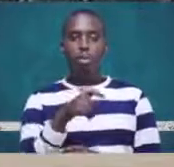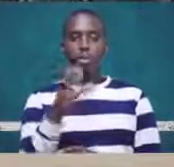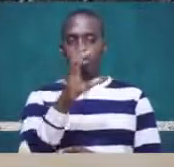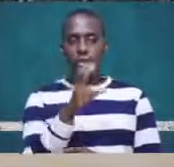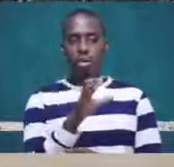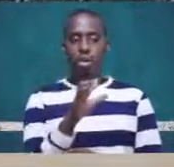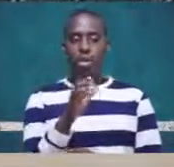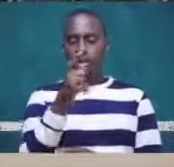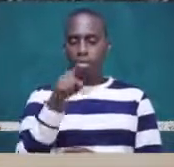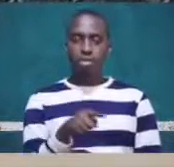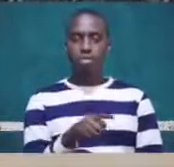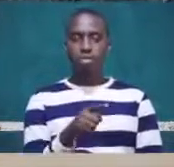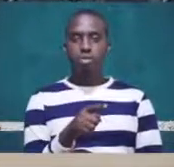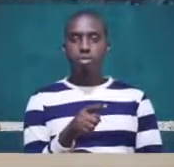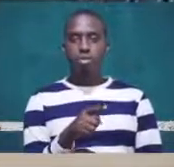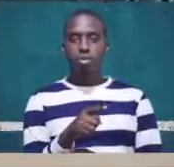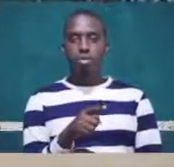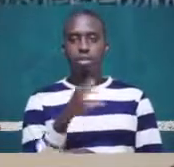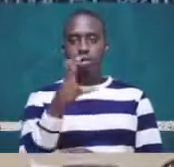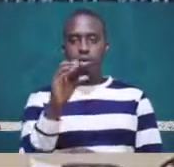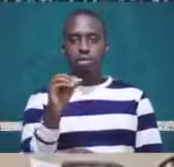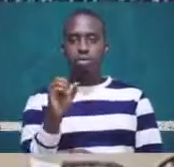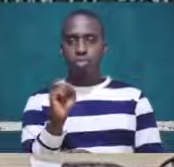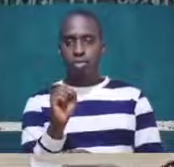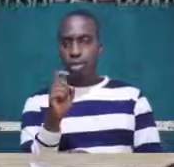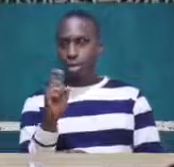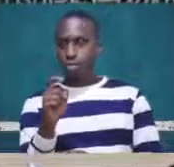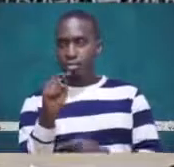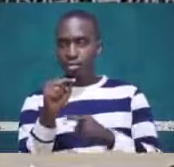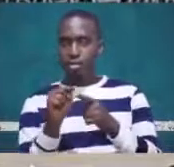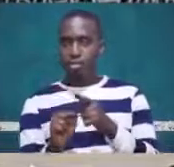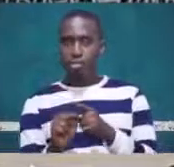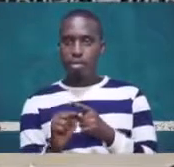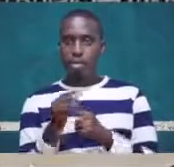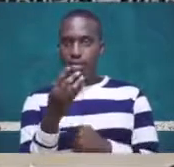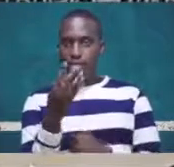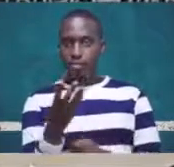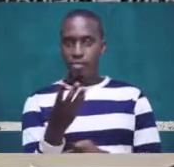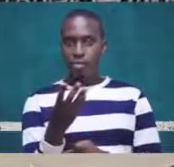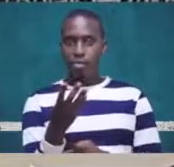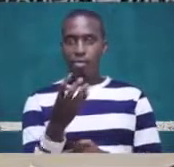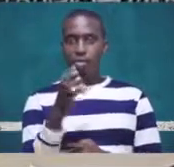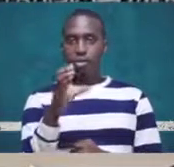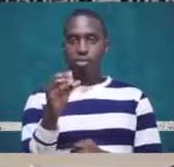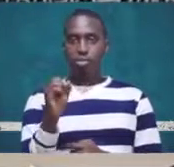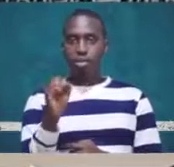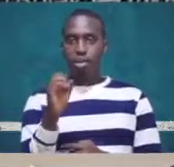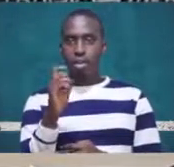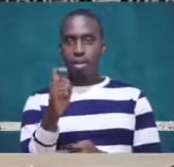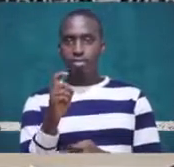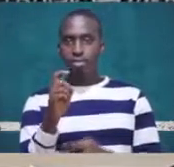evaluate integral of cos x divided by 4 cosine x plus